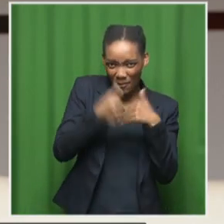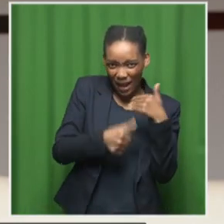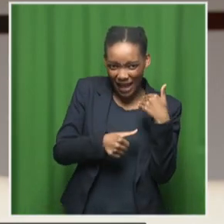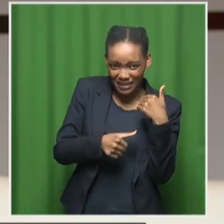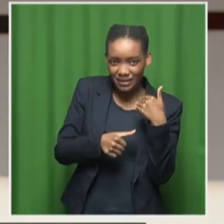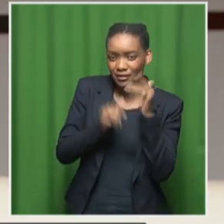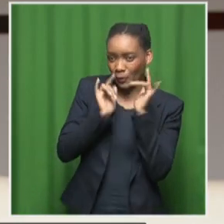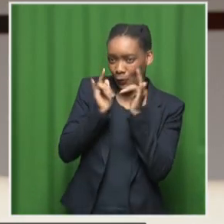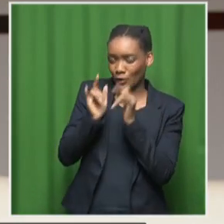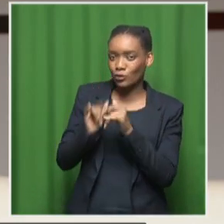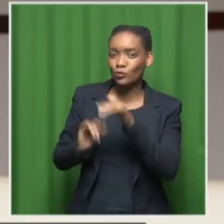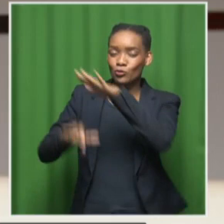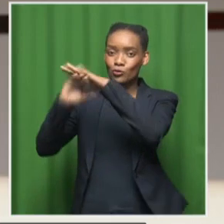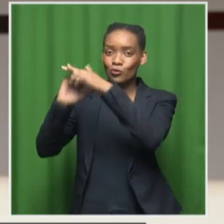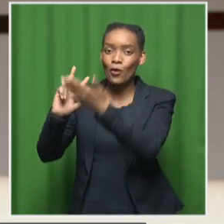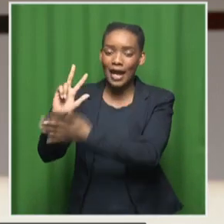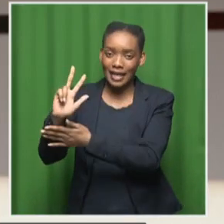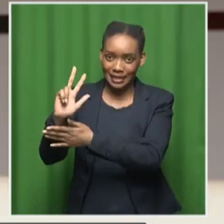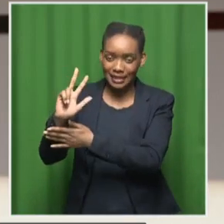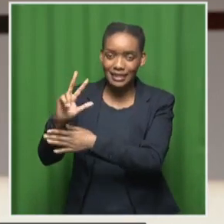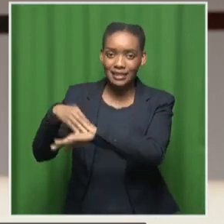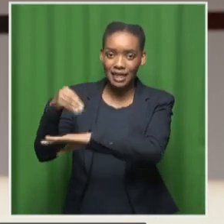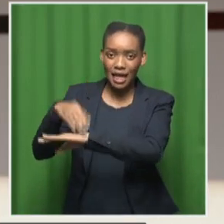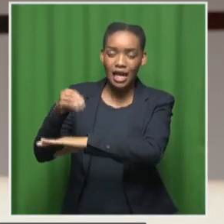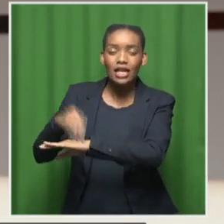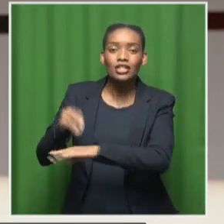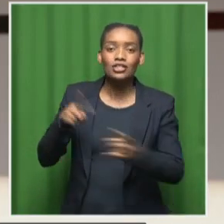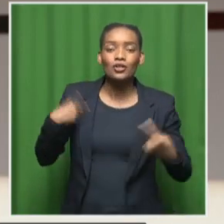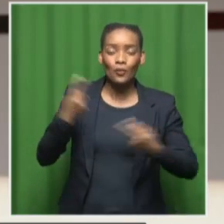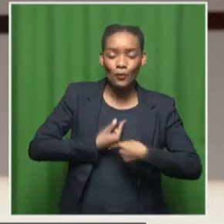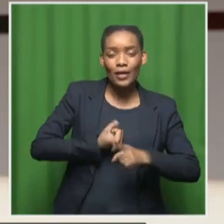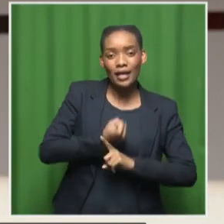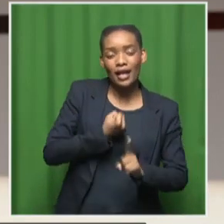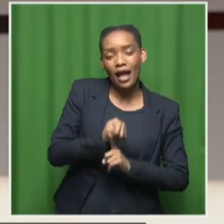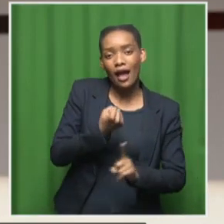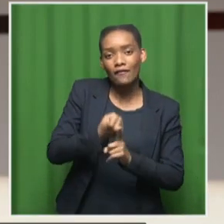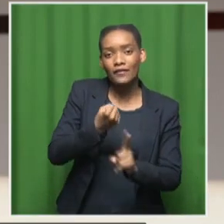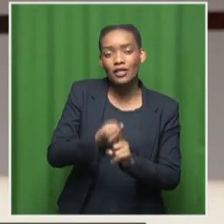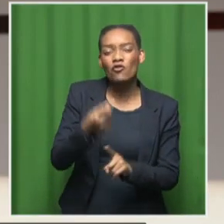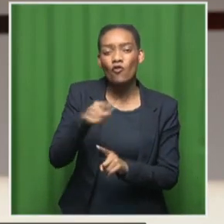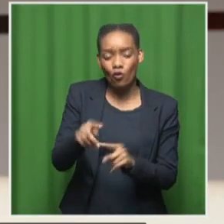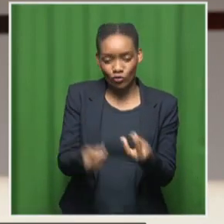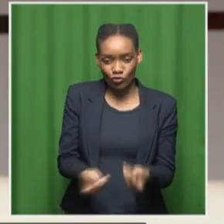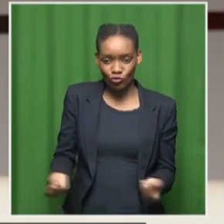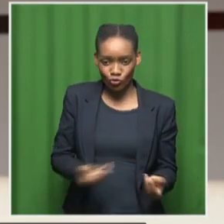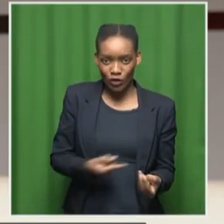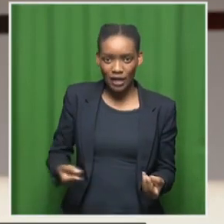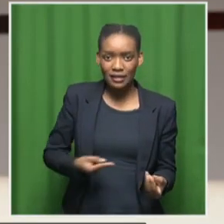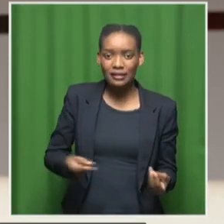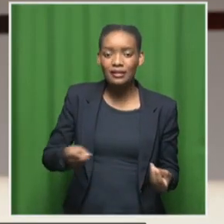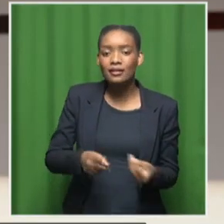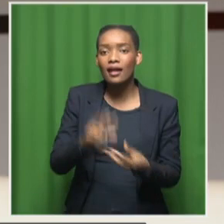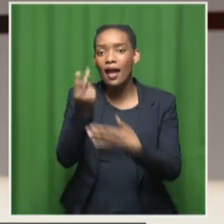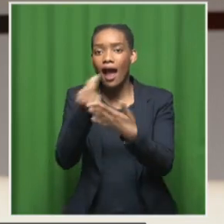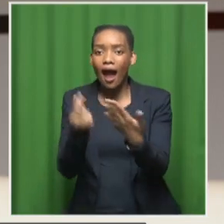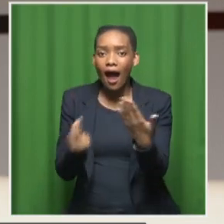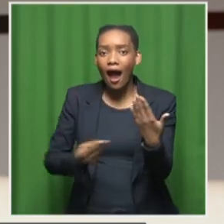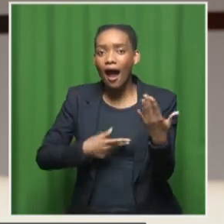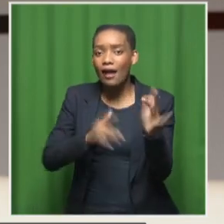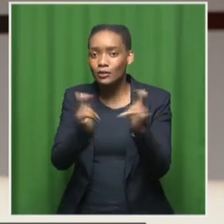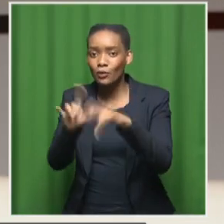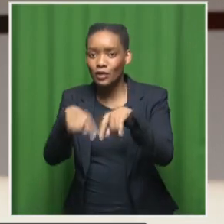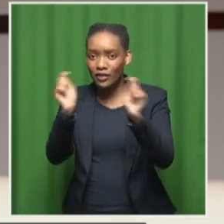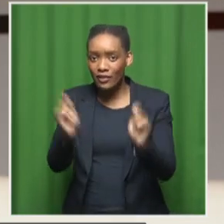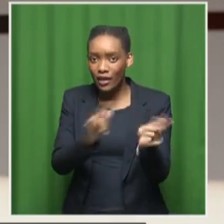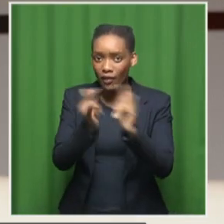18 years of age. And so we're really we advocate for children to have access to the arts, and theatre is one of the mediums in